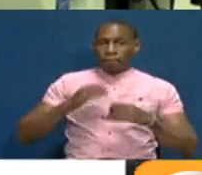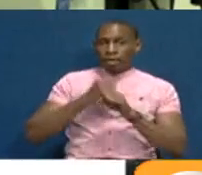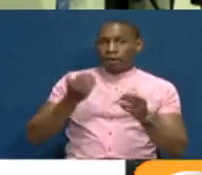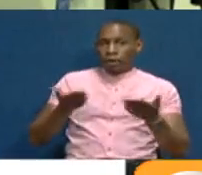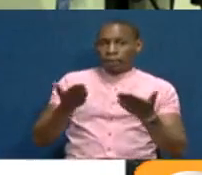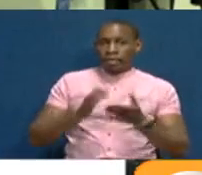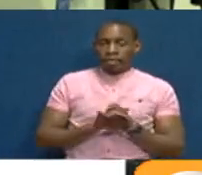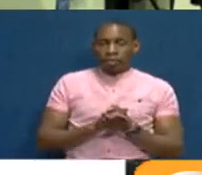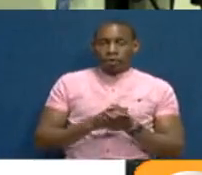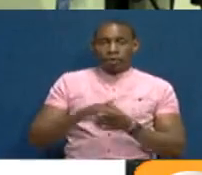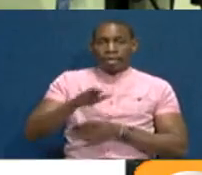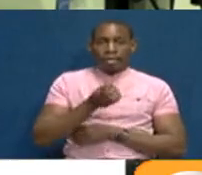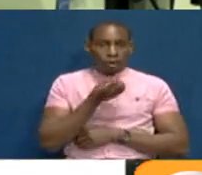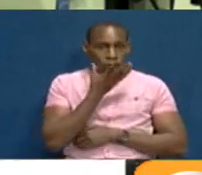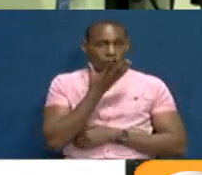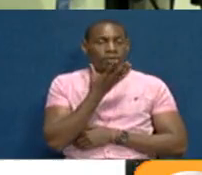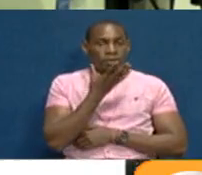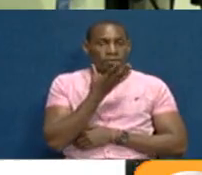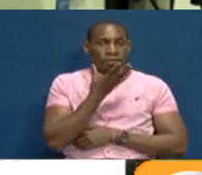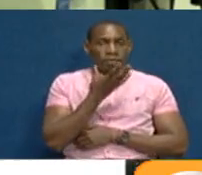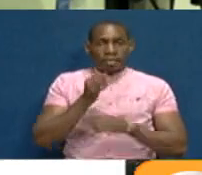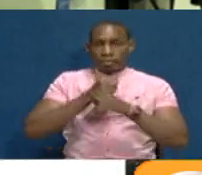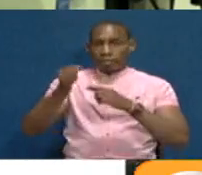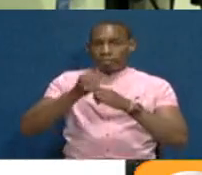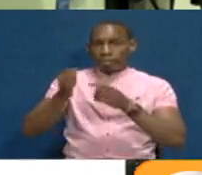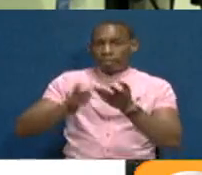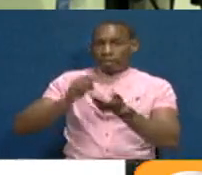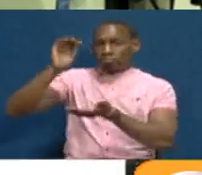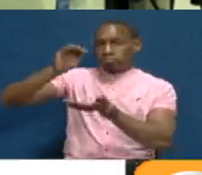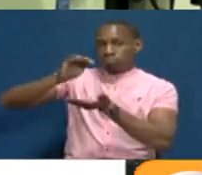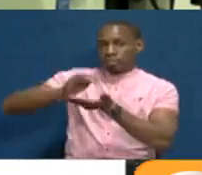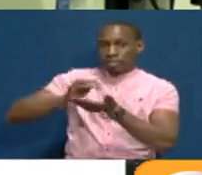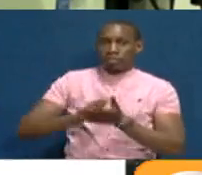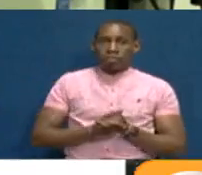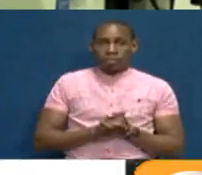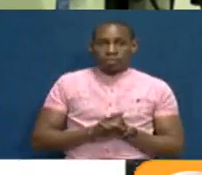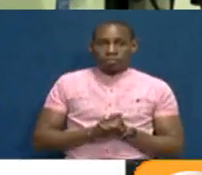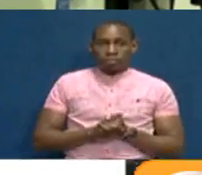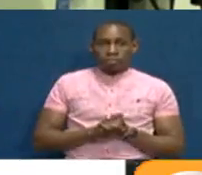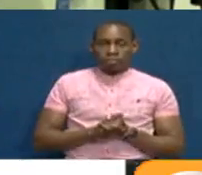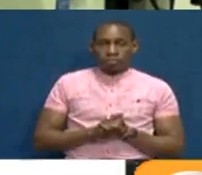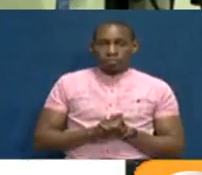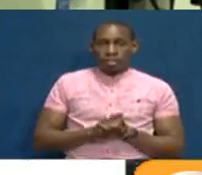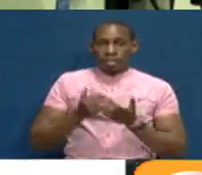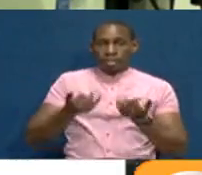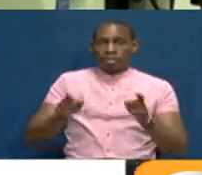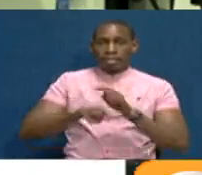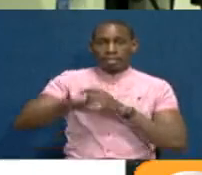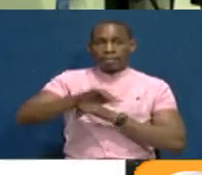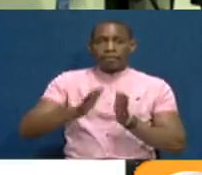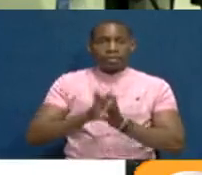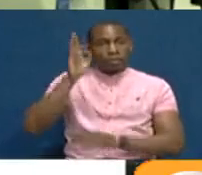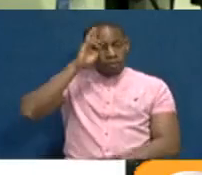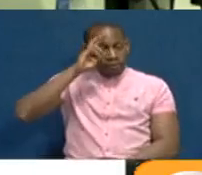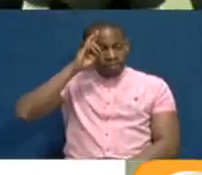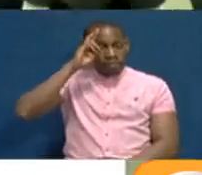the pharmacies and so on, they tend to have low sperm count or poor sperm count and infertility. So those are environmental